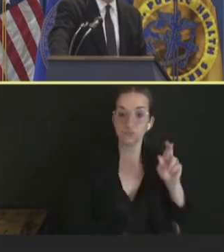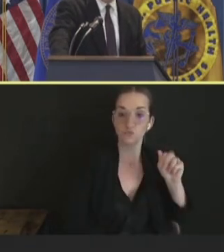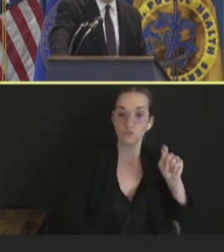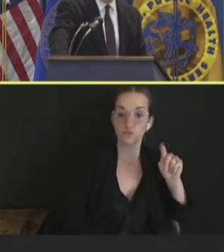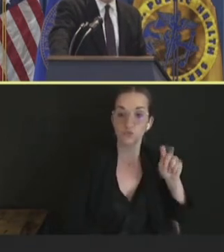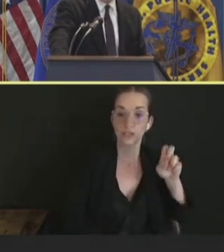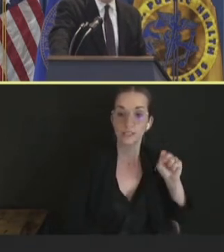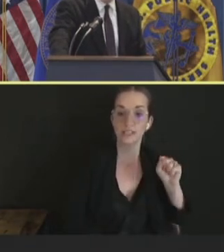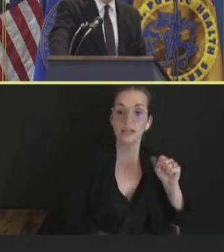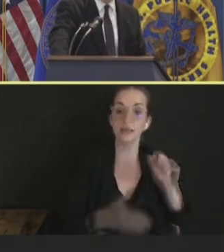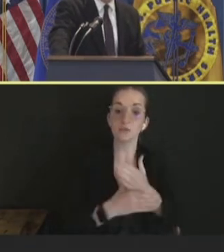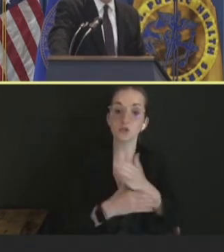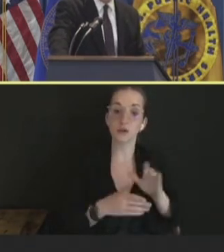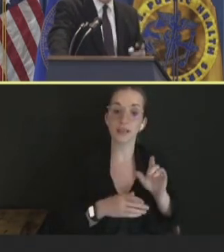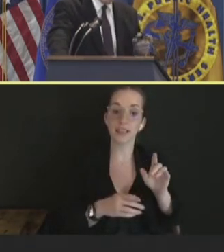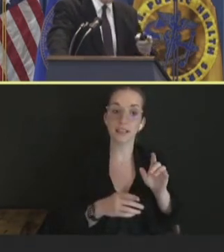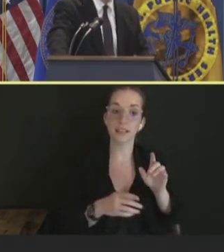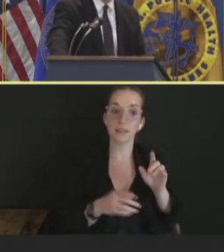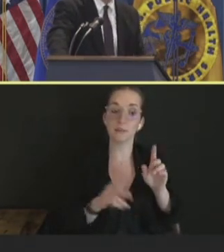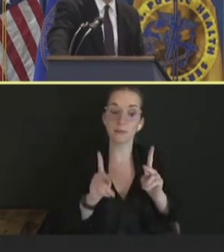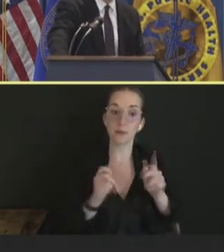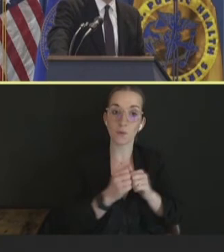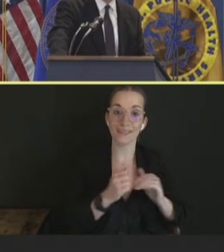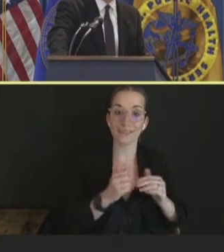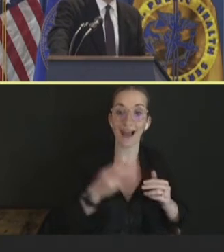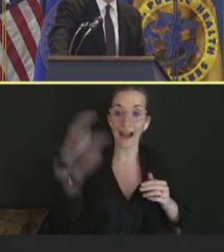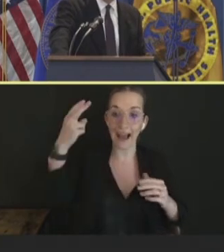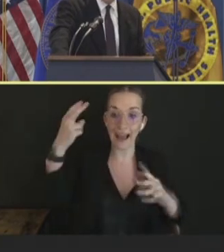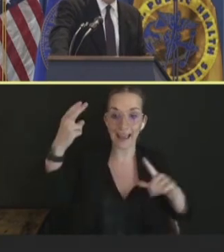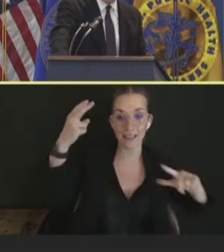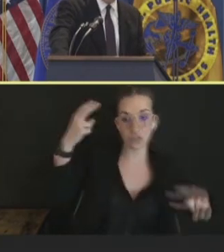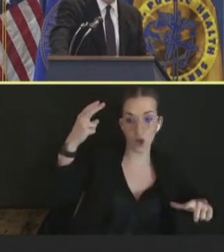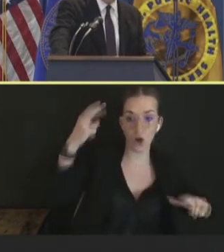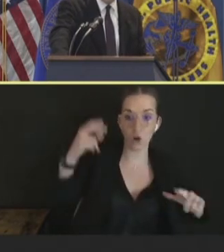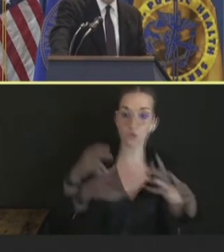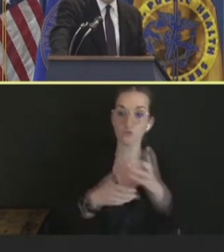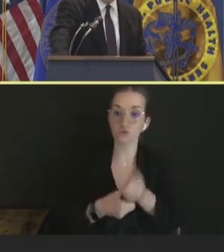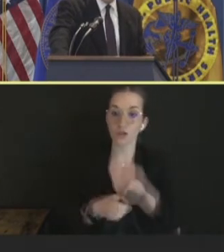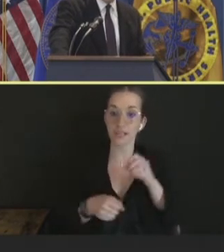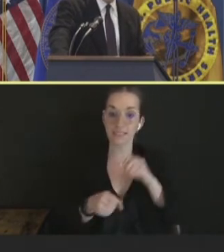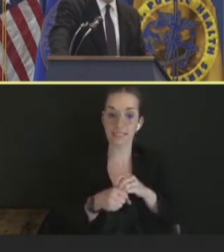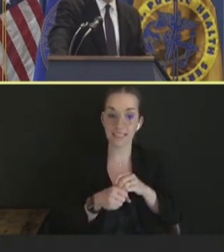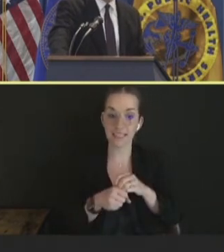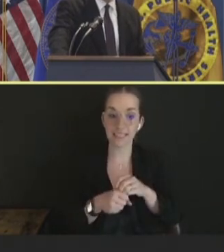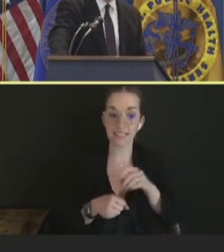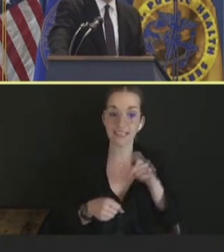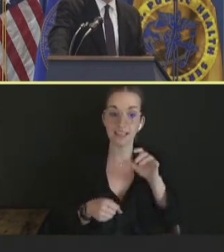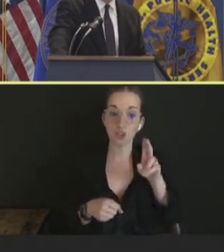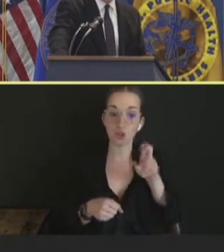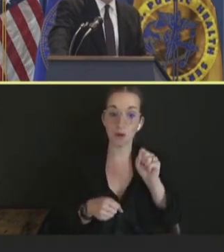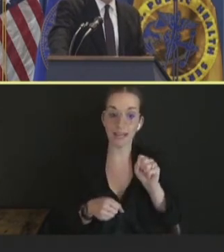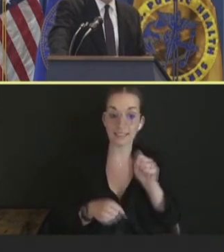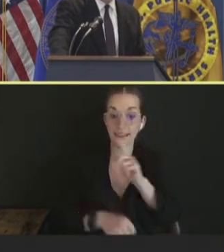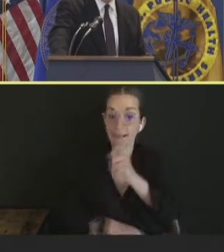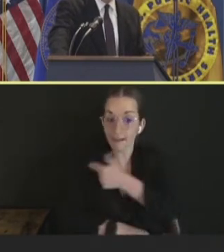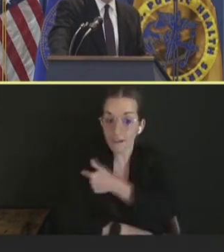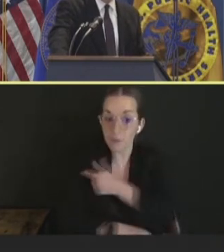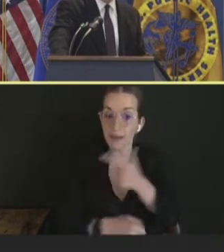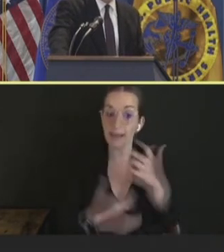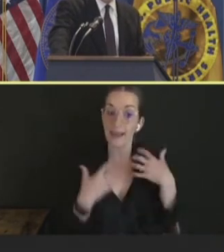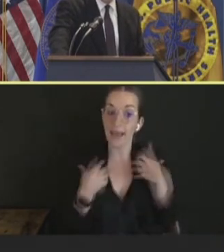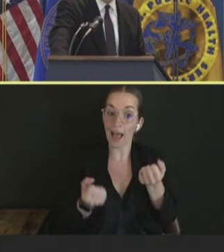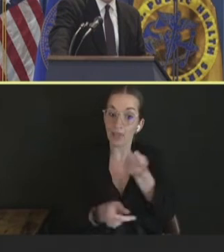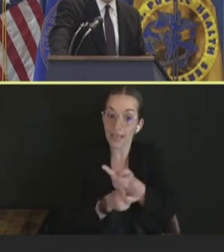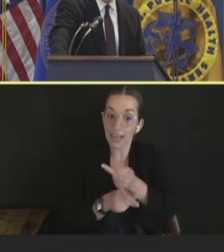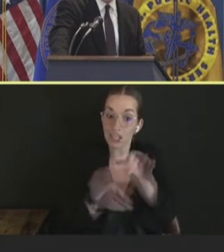lower trust in the healthcare system, and that includes the U.S. government's role in it. And it also demonstrated that people who trust